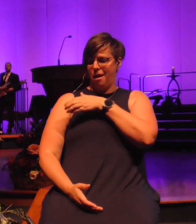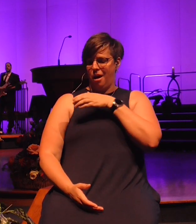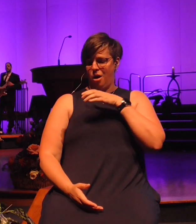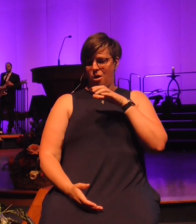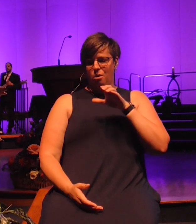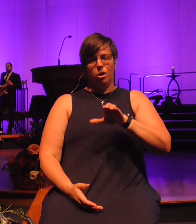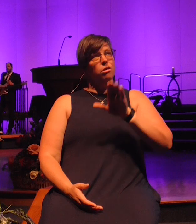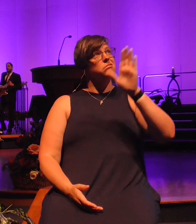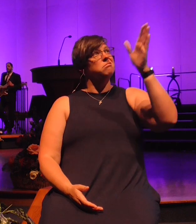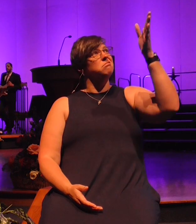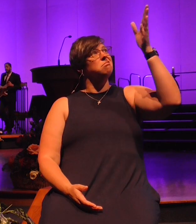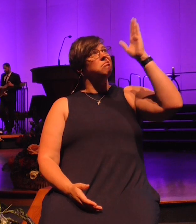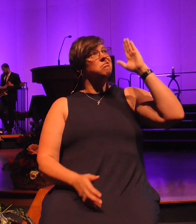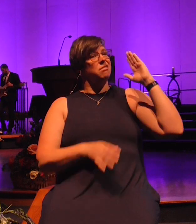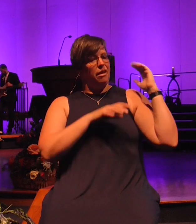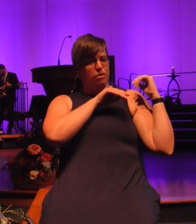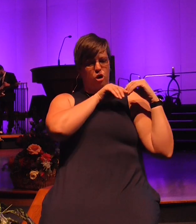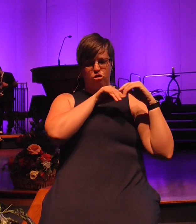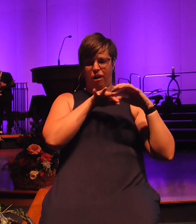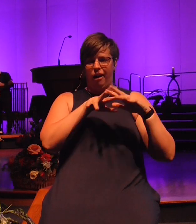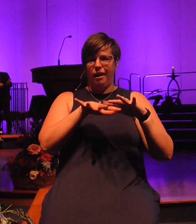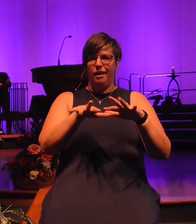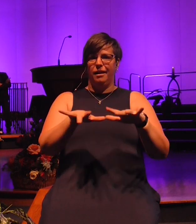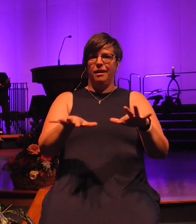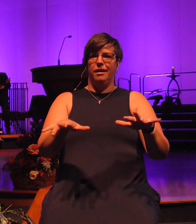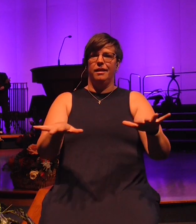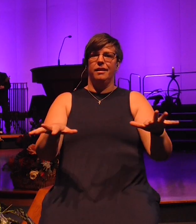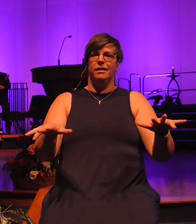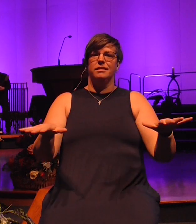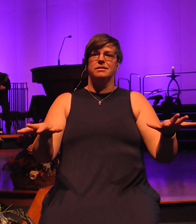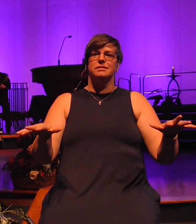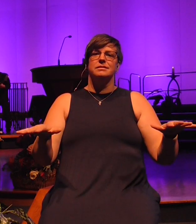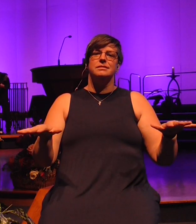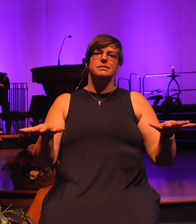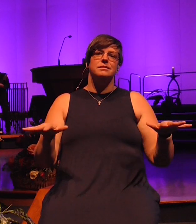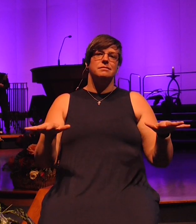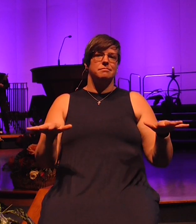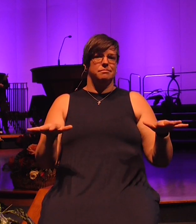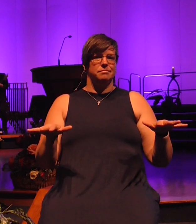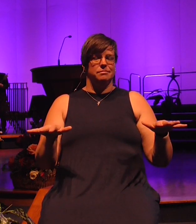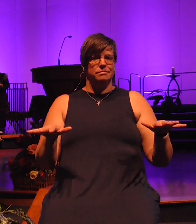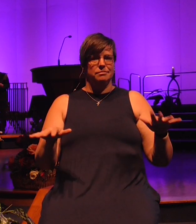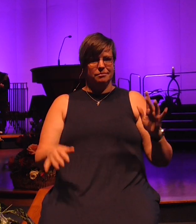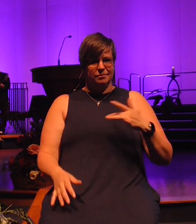the mighty power and the grace.